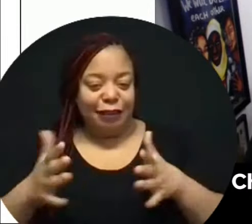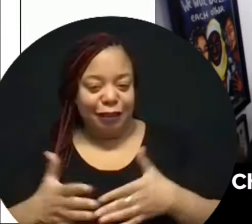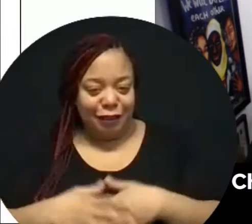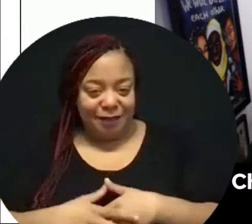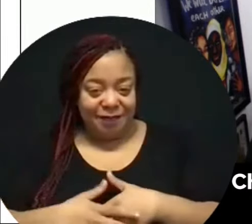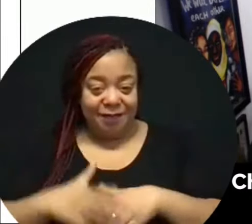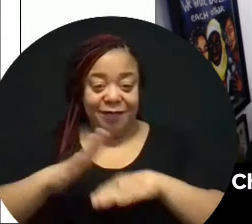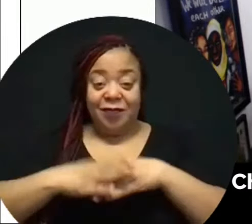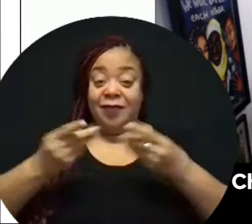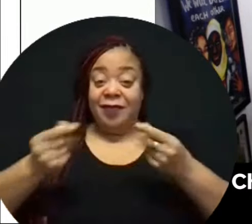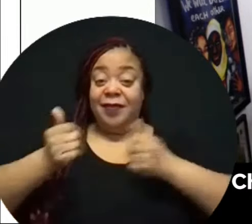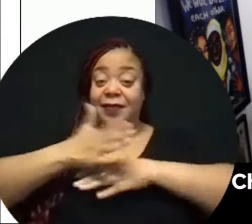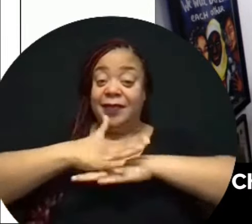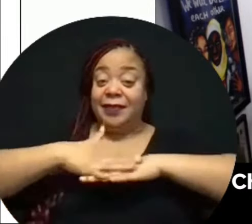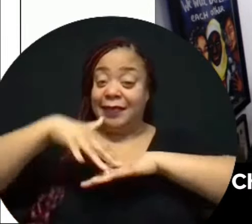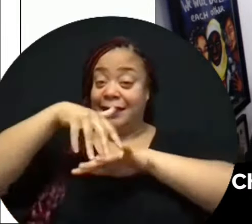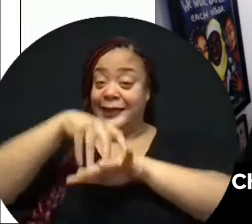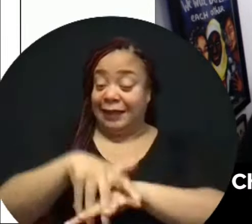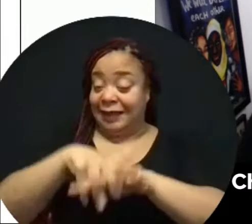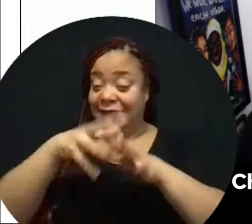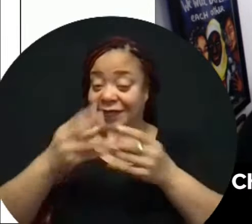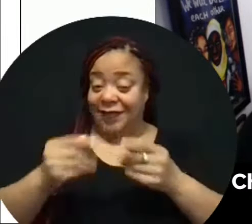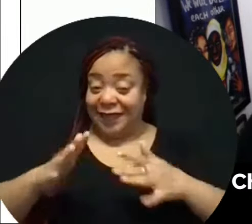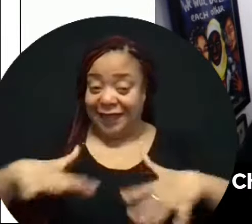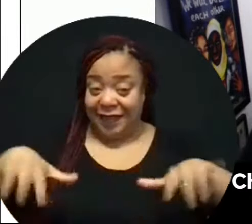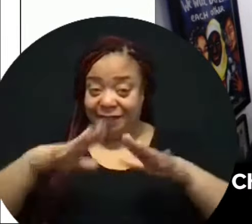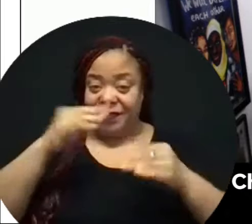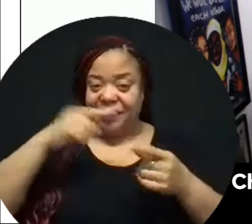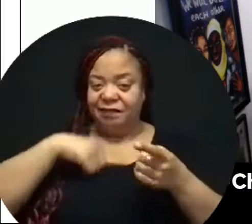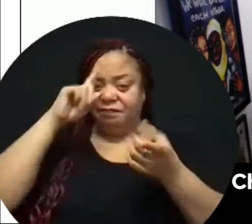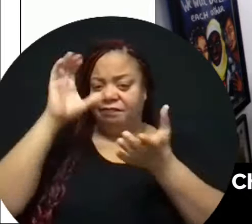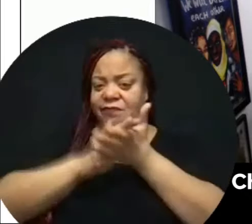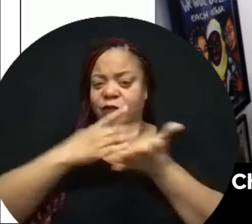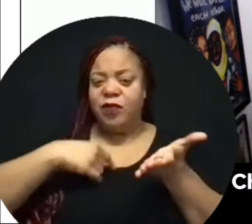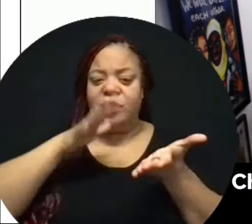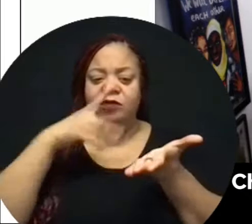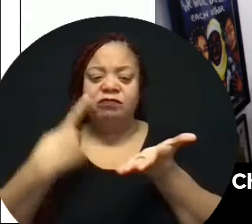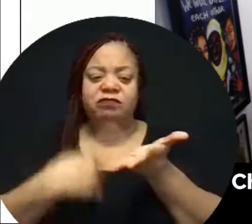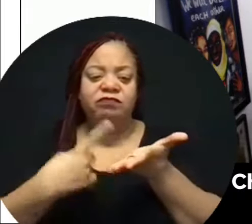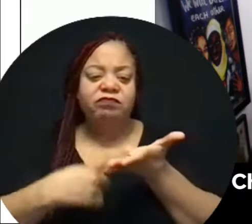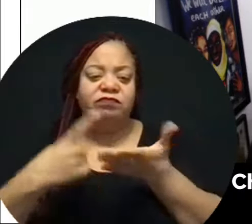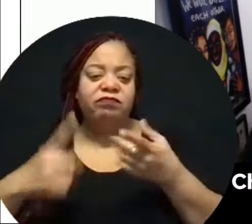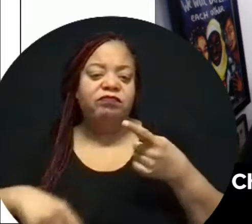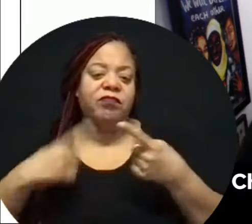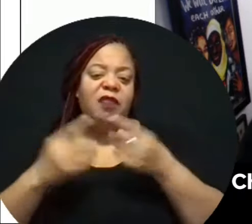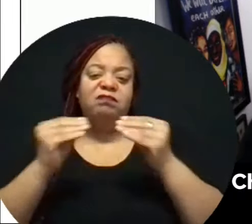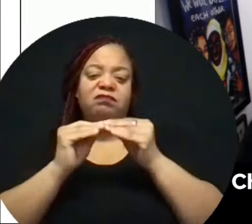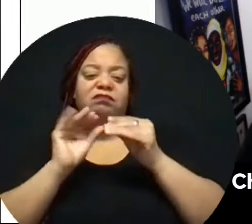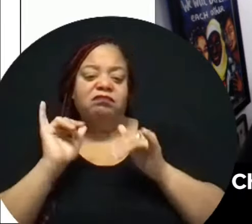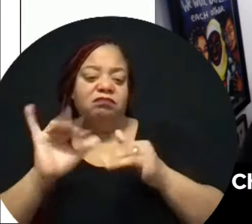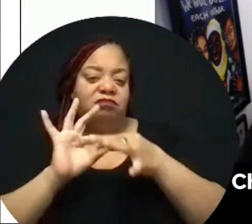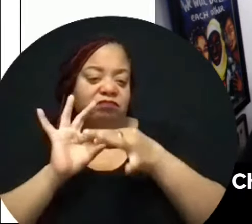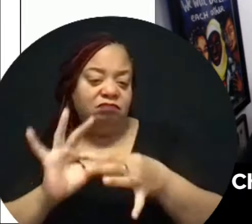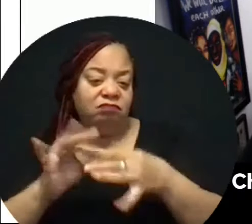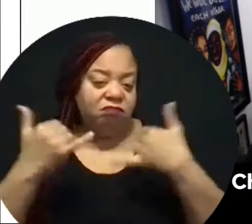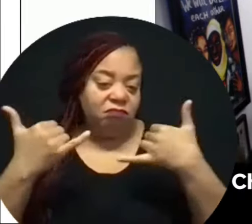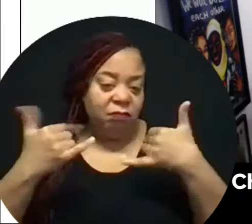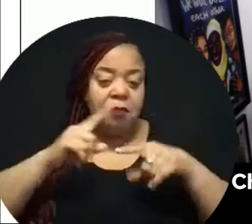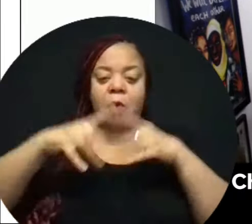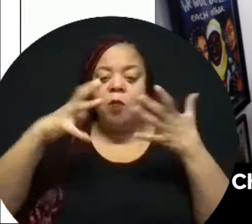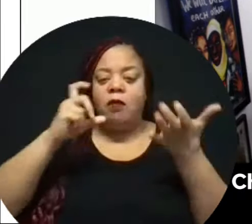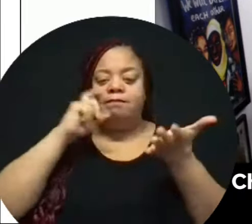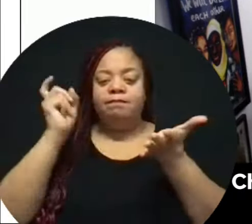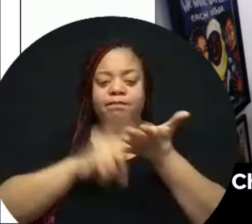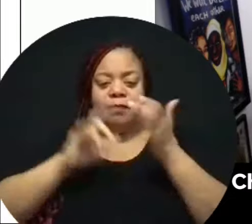but I want to acknowledge that a big part of what it means for abolition to be green is for the land to be given back to Indigenous